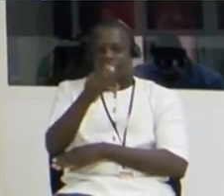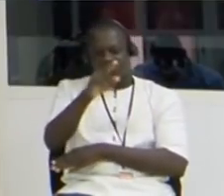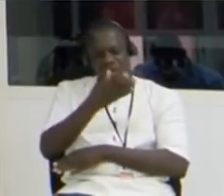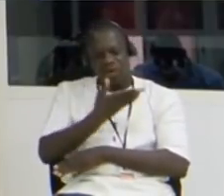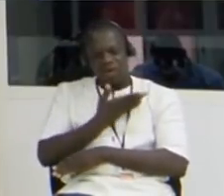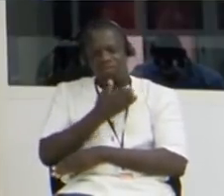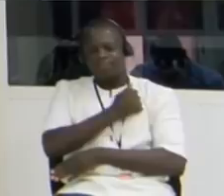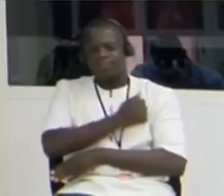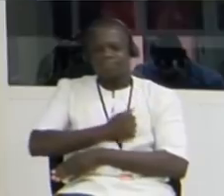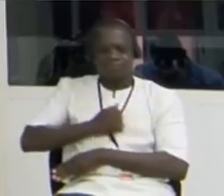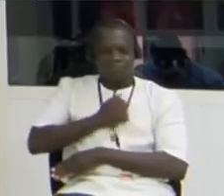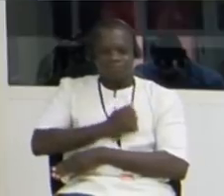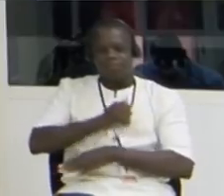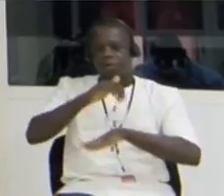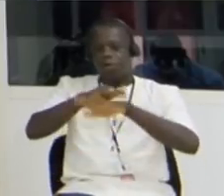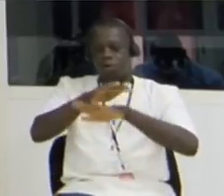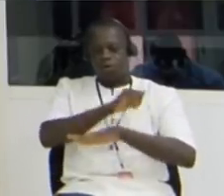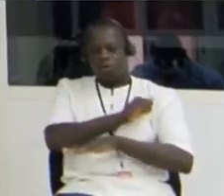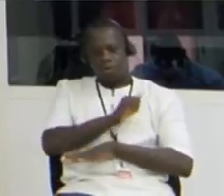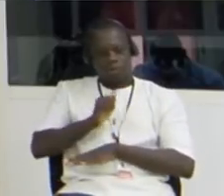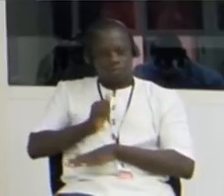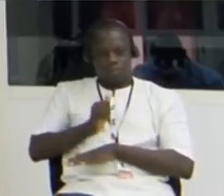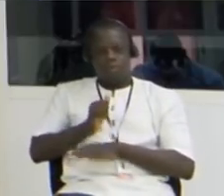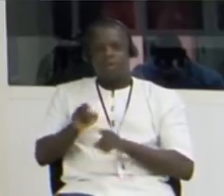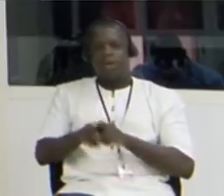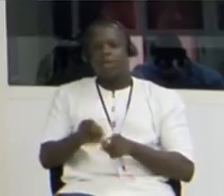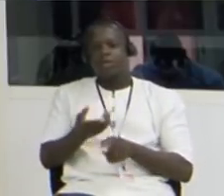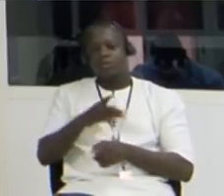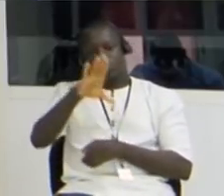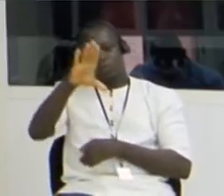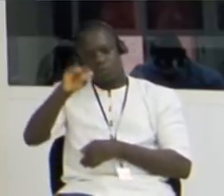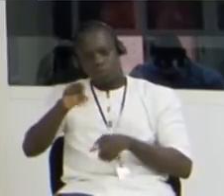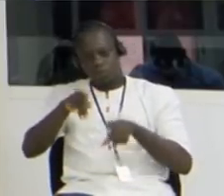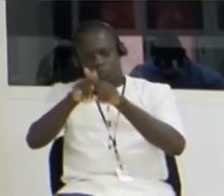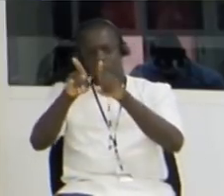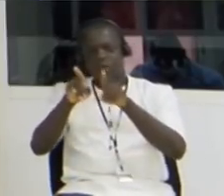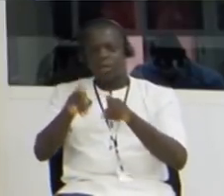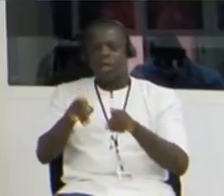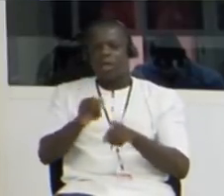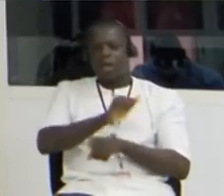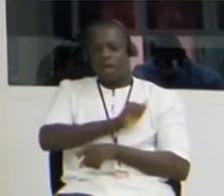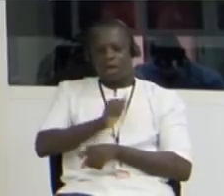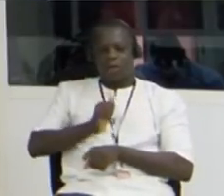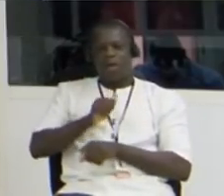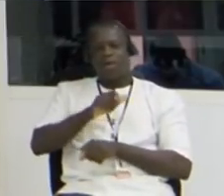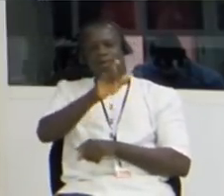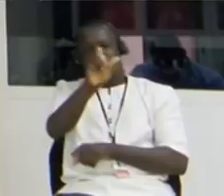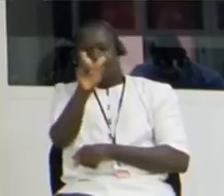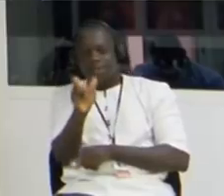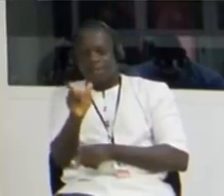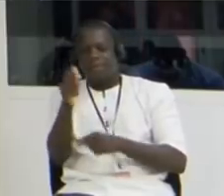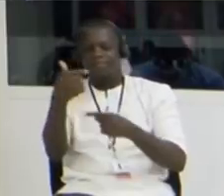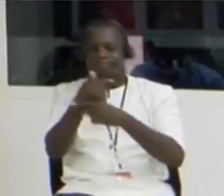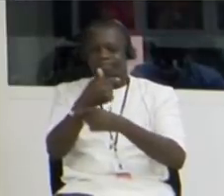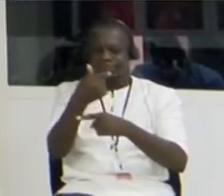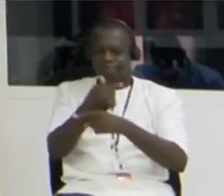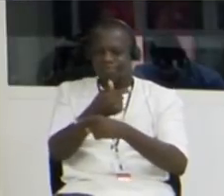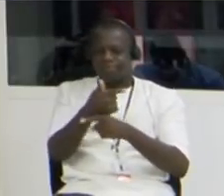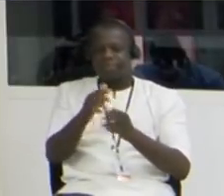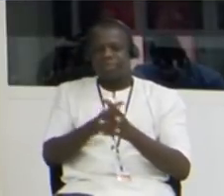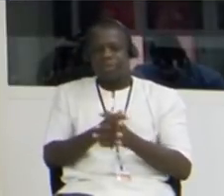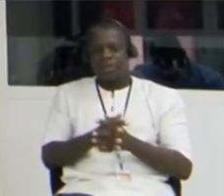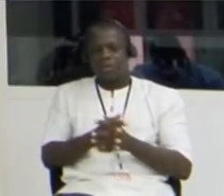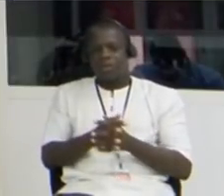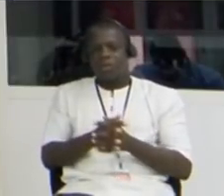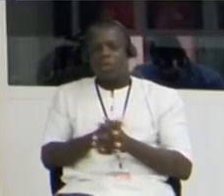mercy upon us as we deal with our human frailties. We